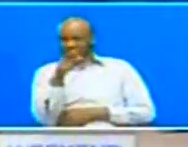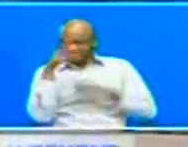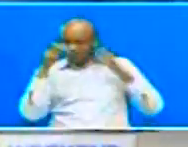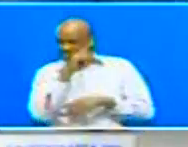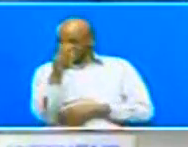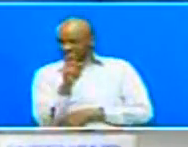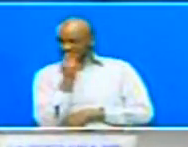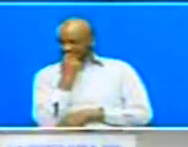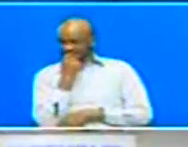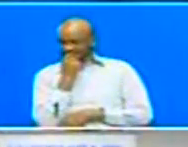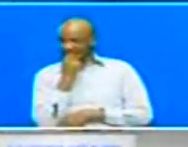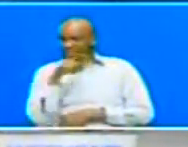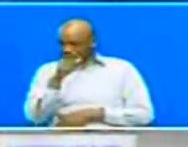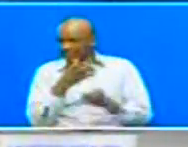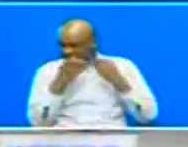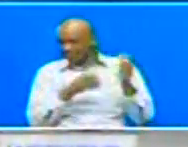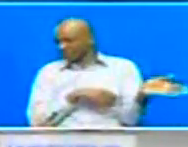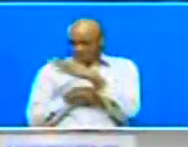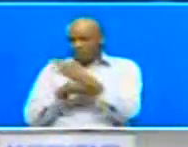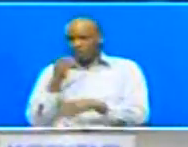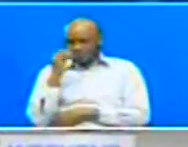terrorists. And they need to go